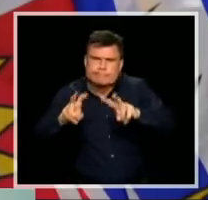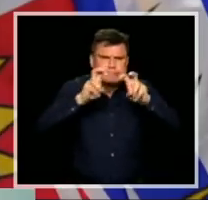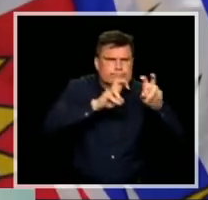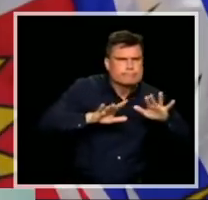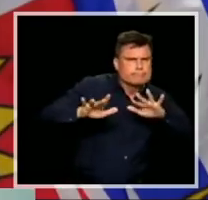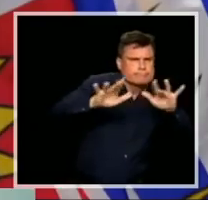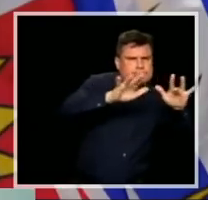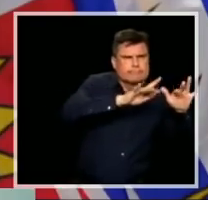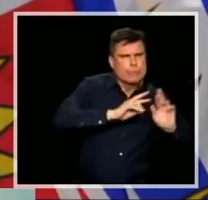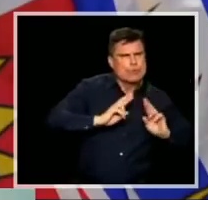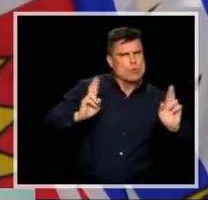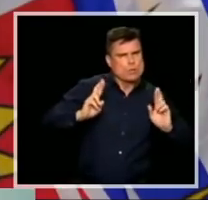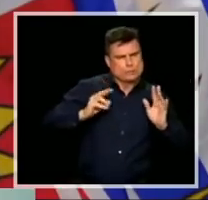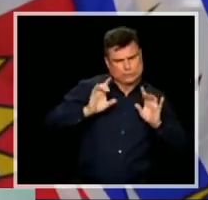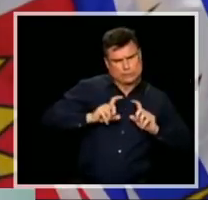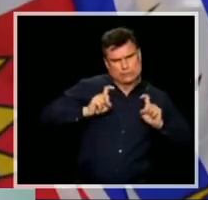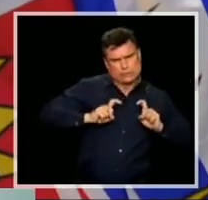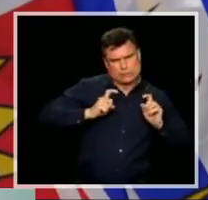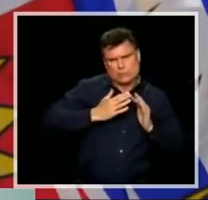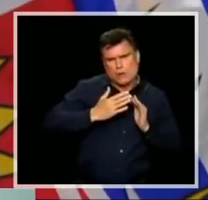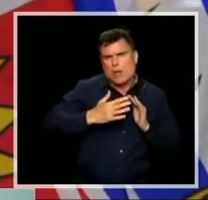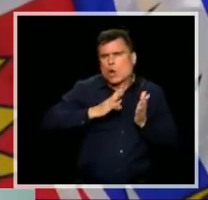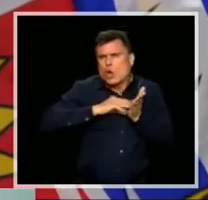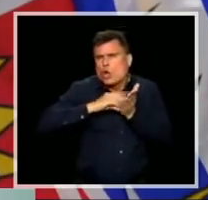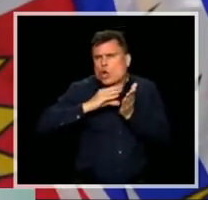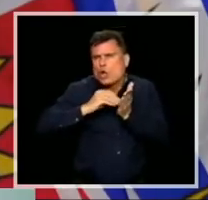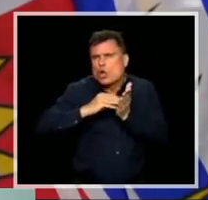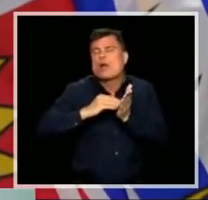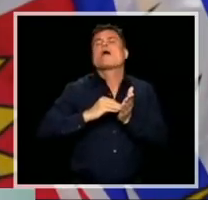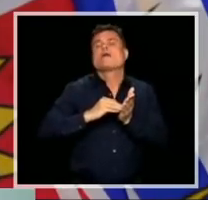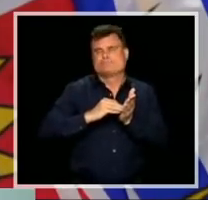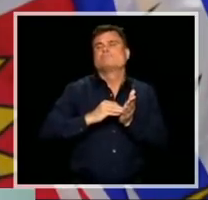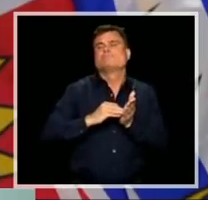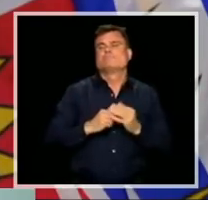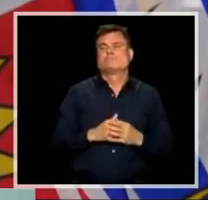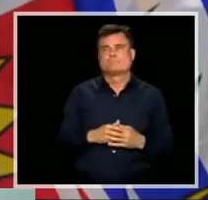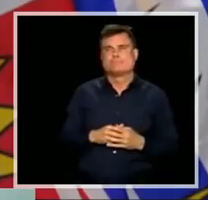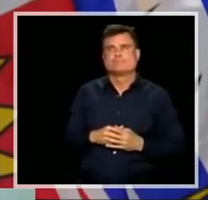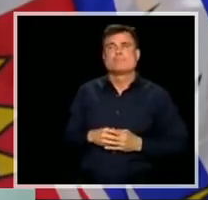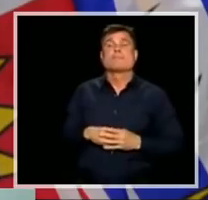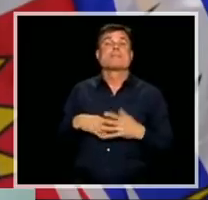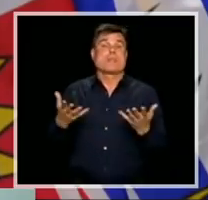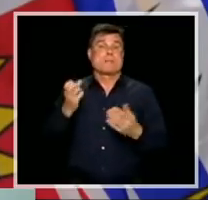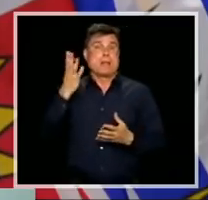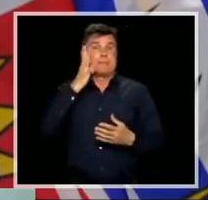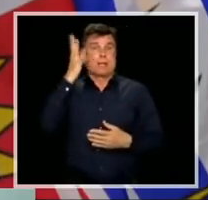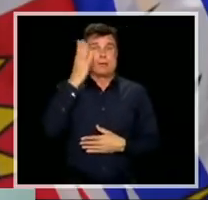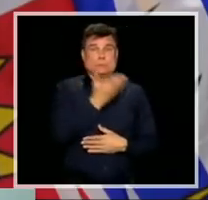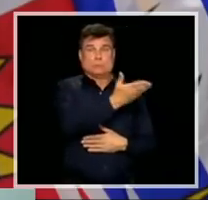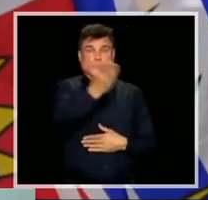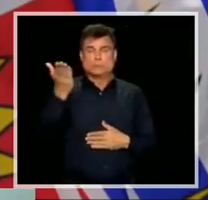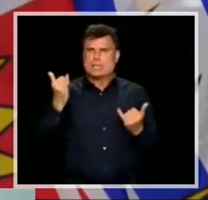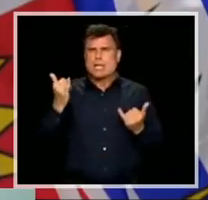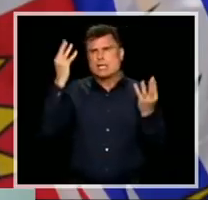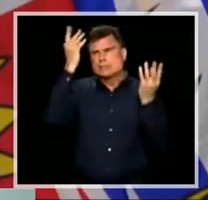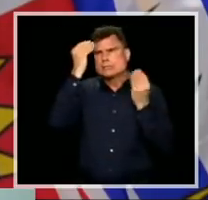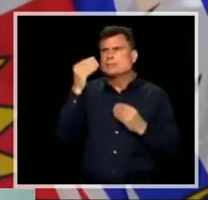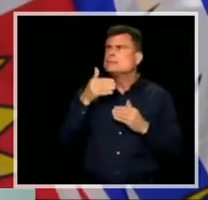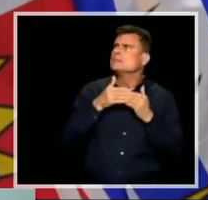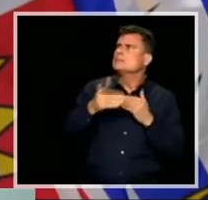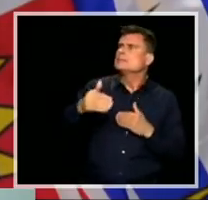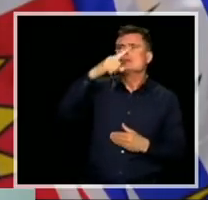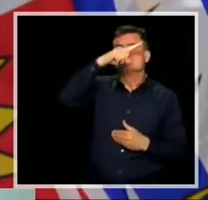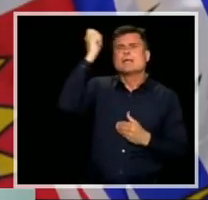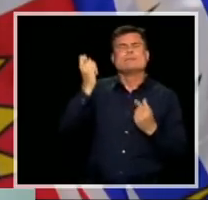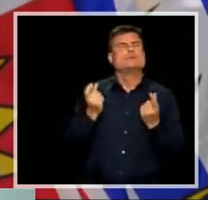take place in more remote areas, and physical distancing is very much a challenge in these situations. I know that that's